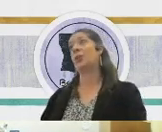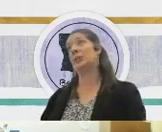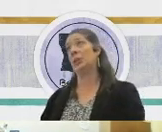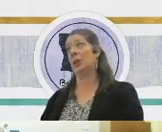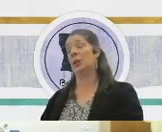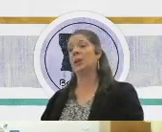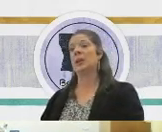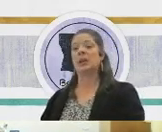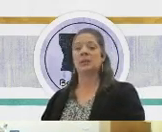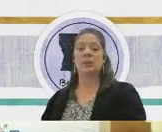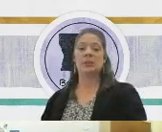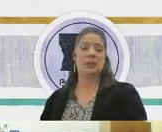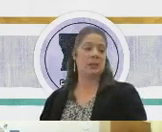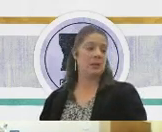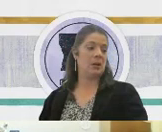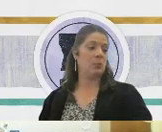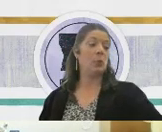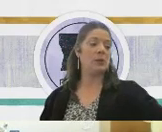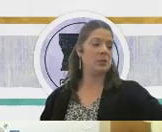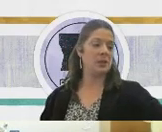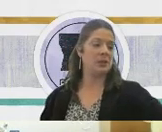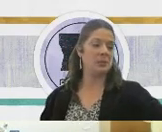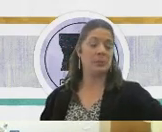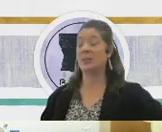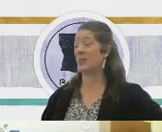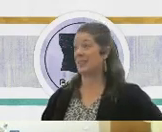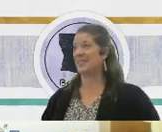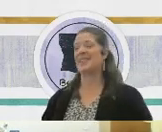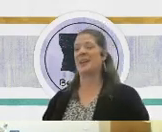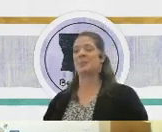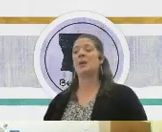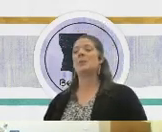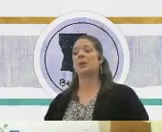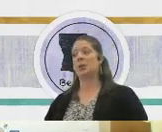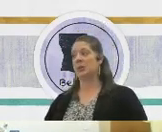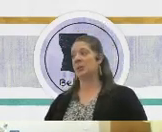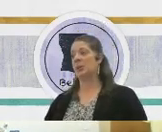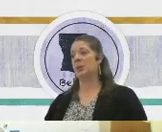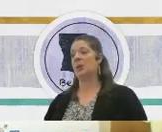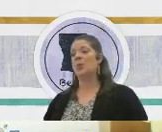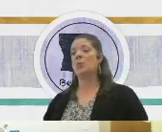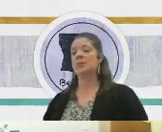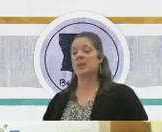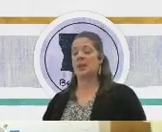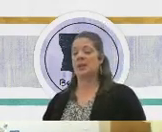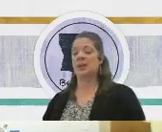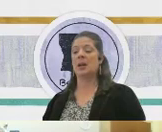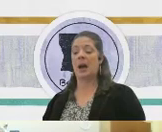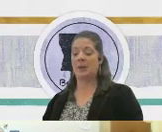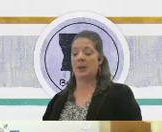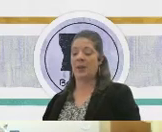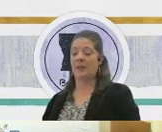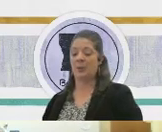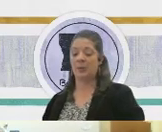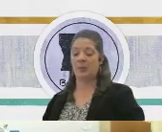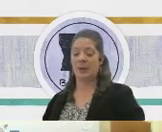And our current law in Louisiana, which is being amended, but our current law will send a